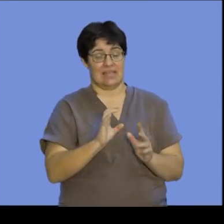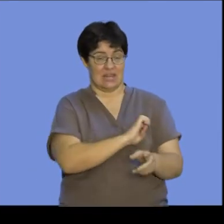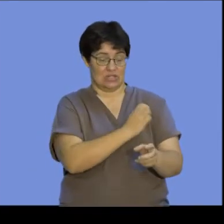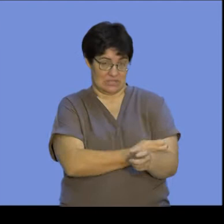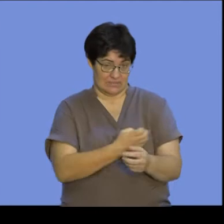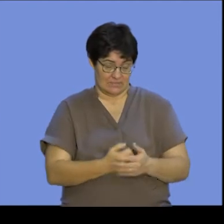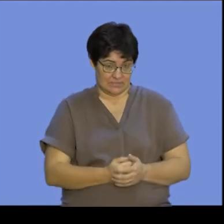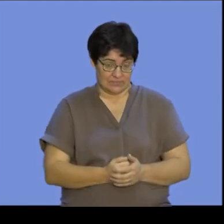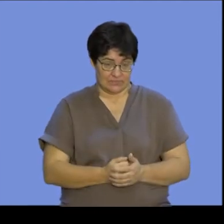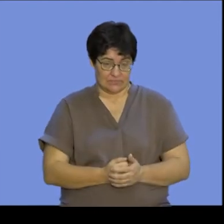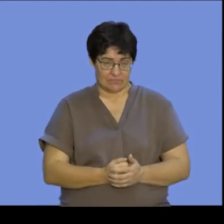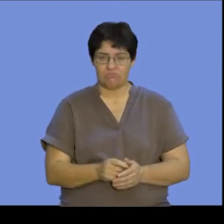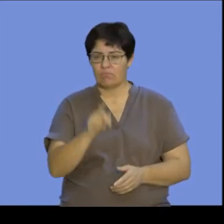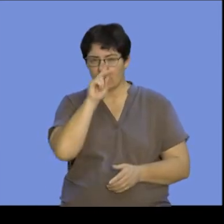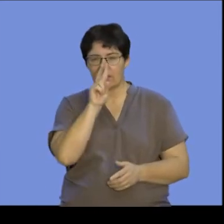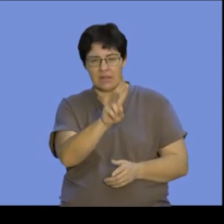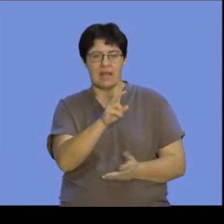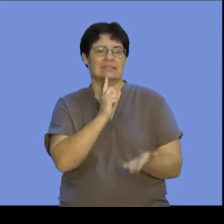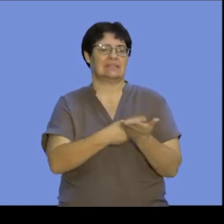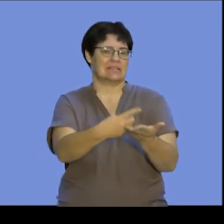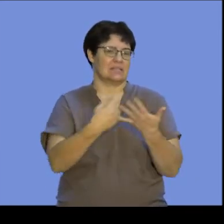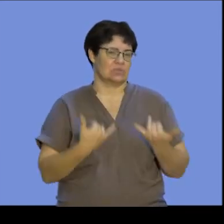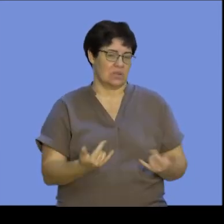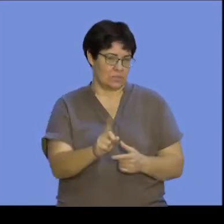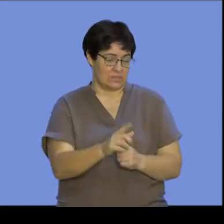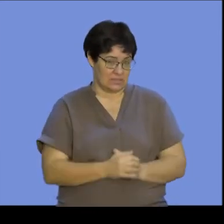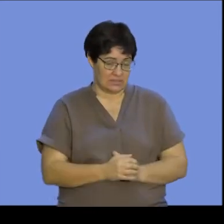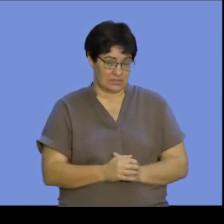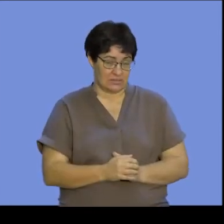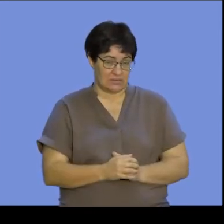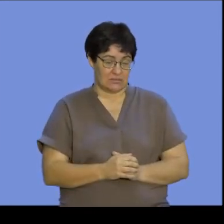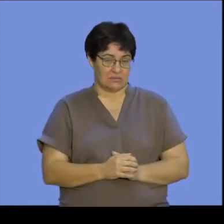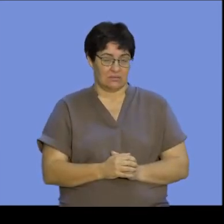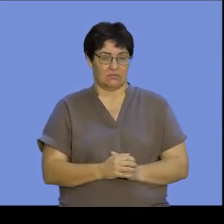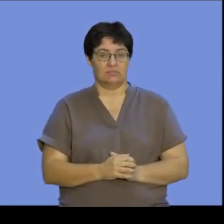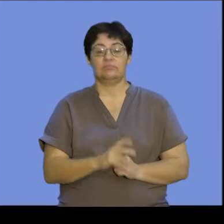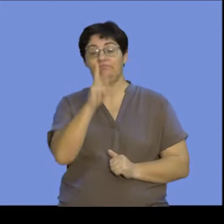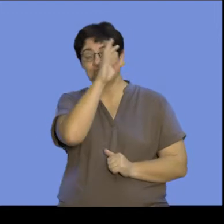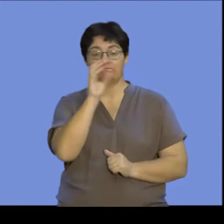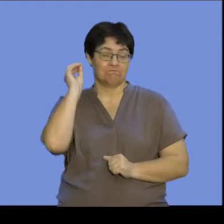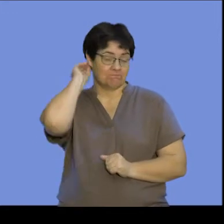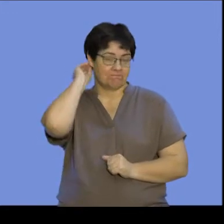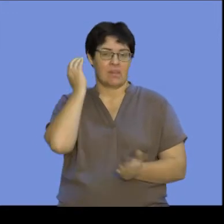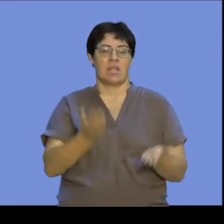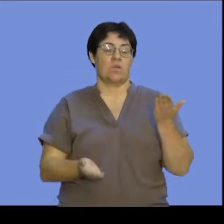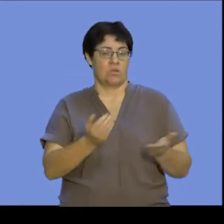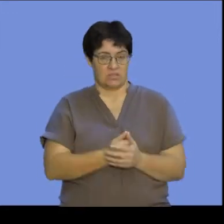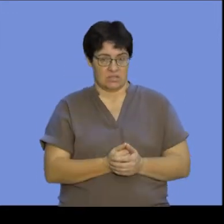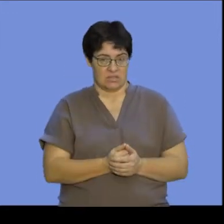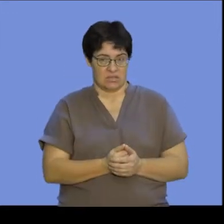let's look at what we're going to discuss today. Number one, we've got to remember the equation.